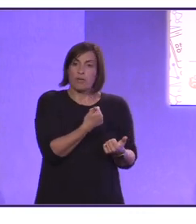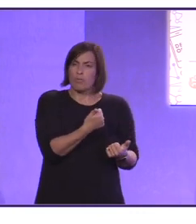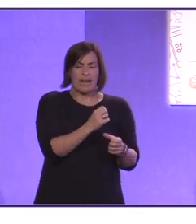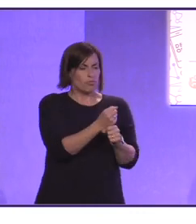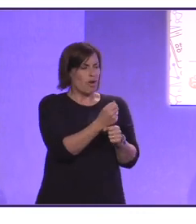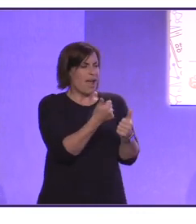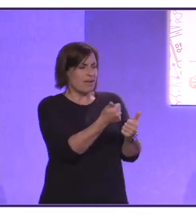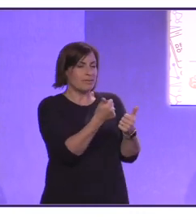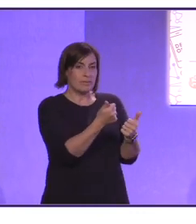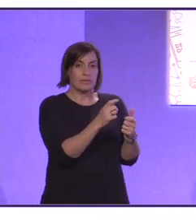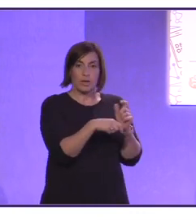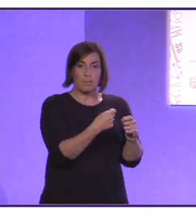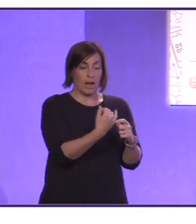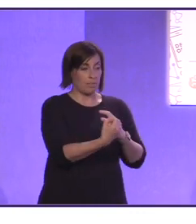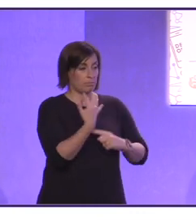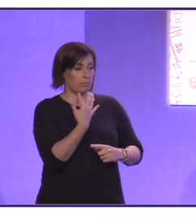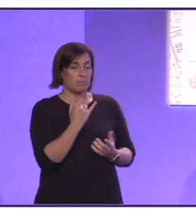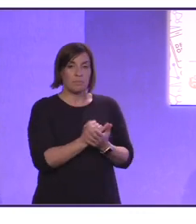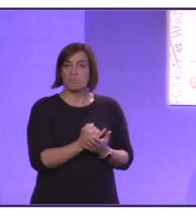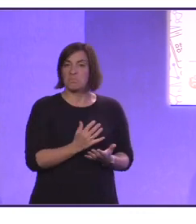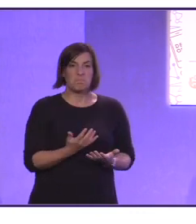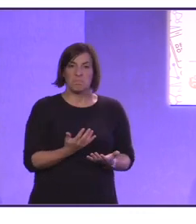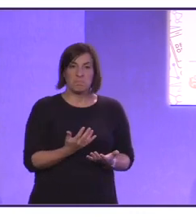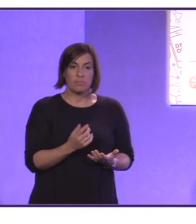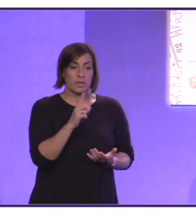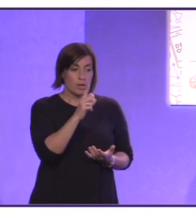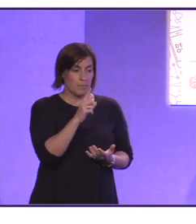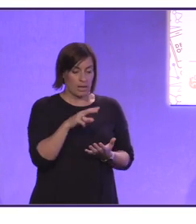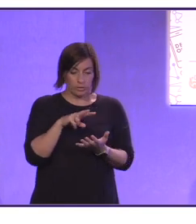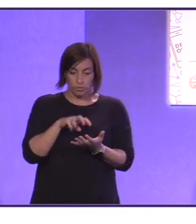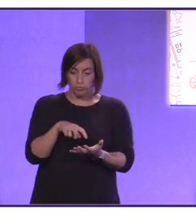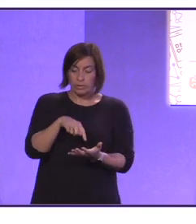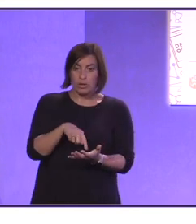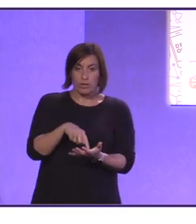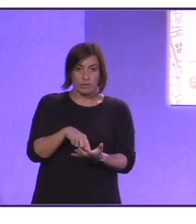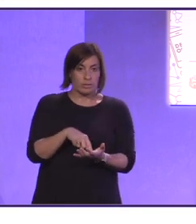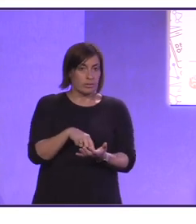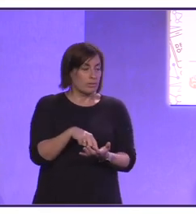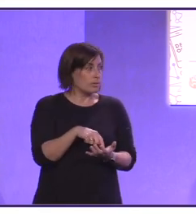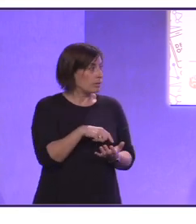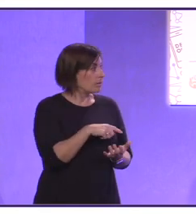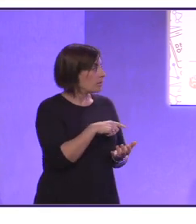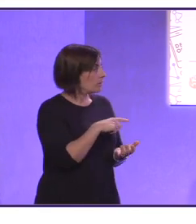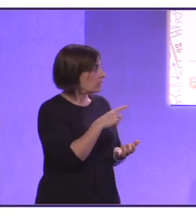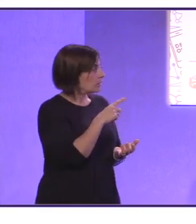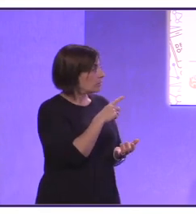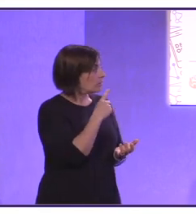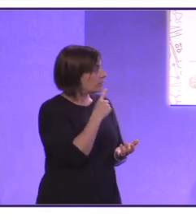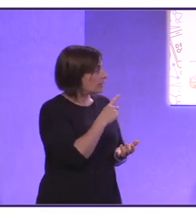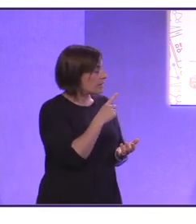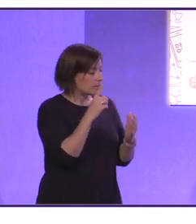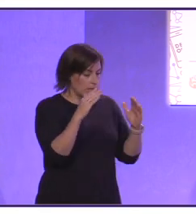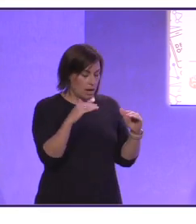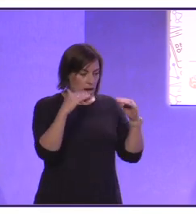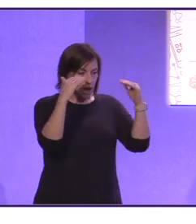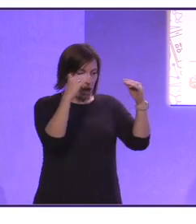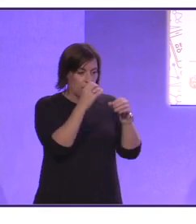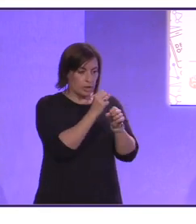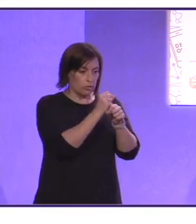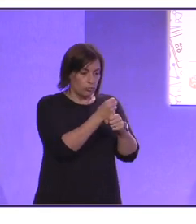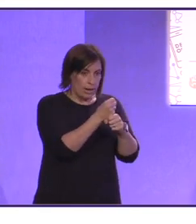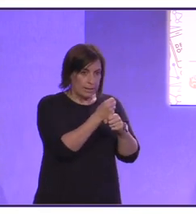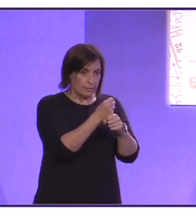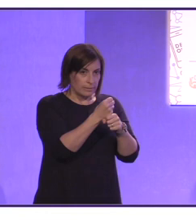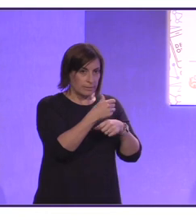interesting is that based on this, I'm going to read some incredibly tiny small print in front of me, but high amounts of stress and the perception of stress